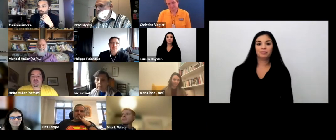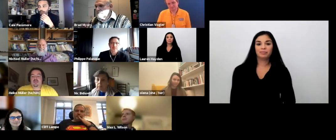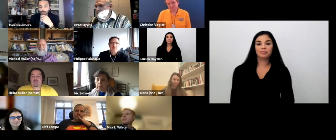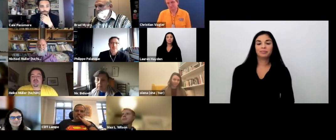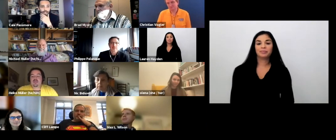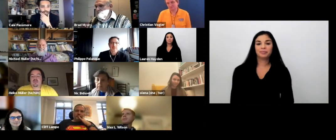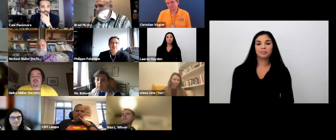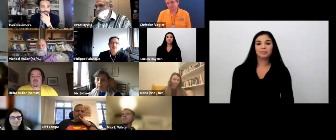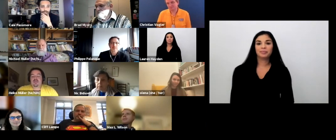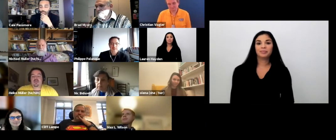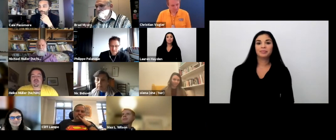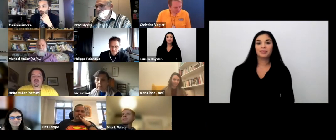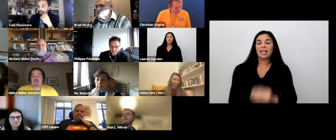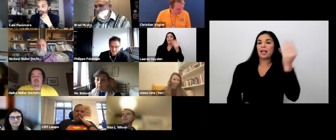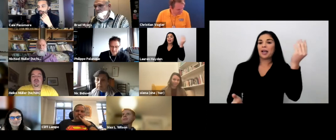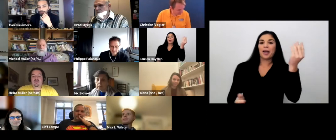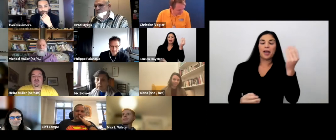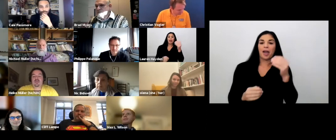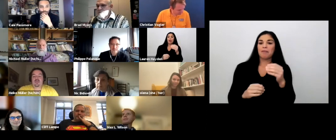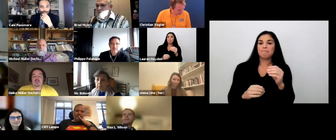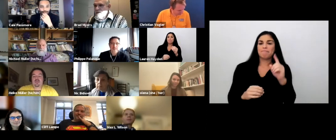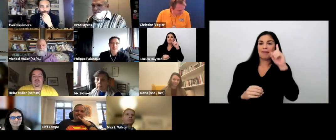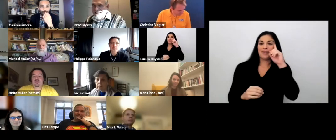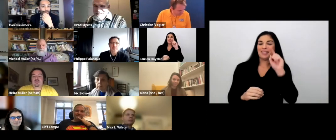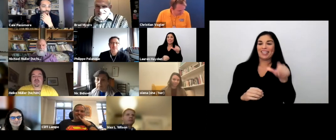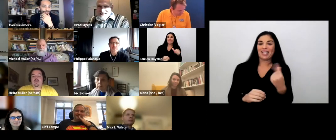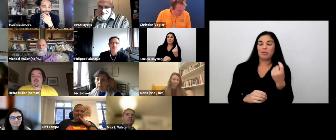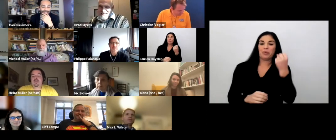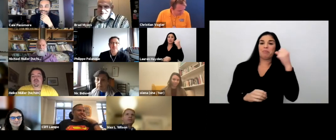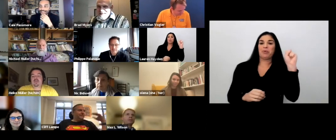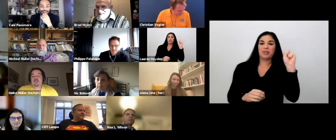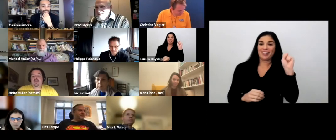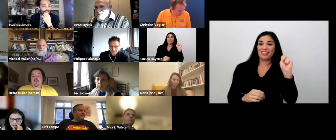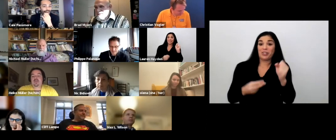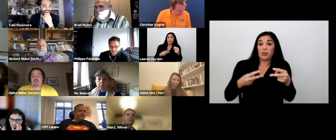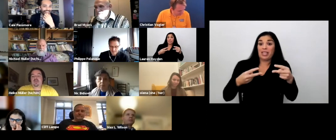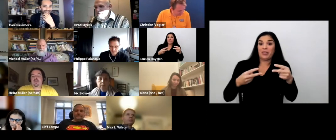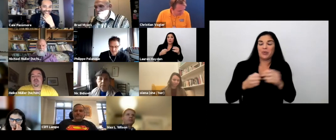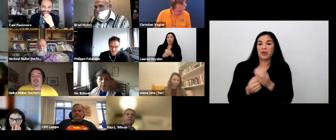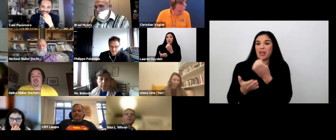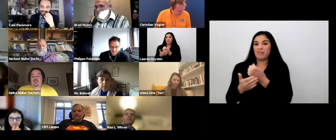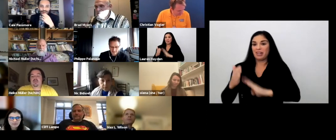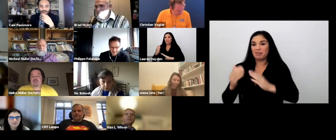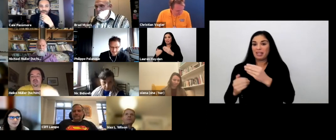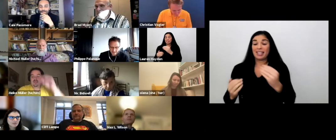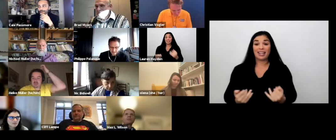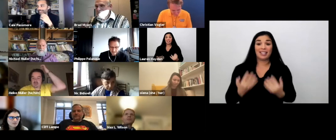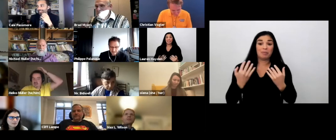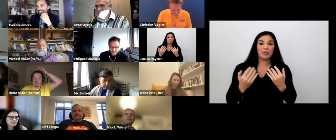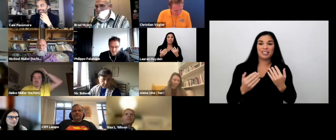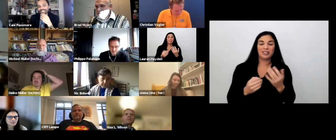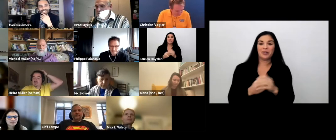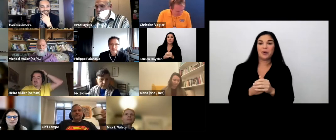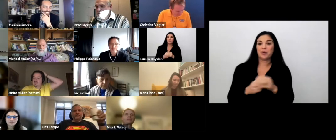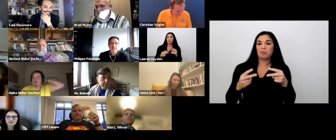I mean, off the top of my head, I can't see anyone protesting to both inspirational and evidence-based. ¿Por qué